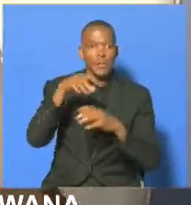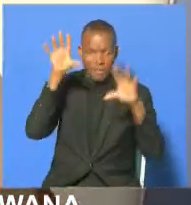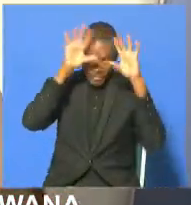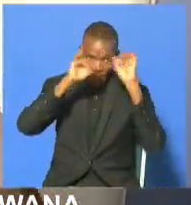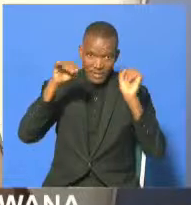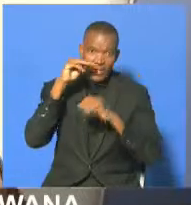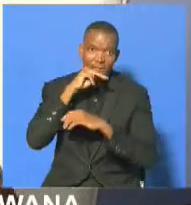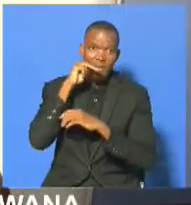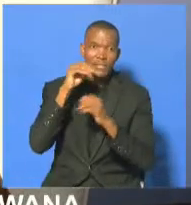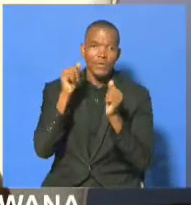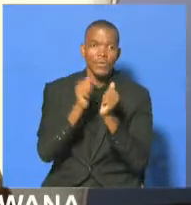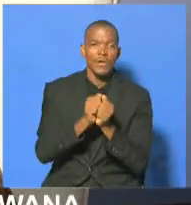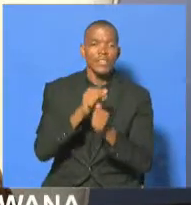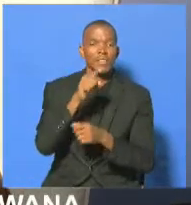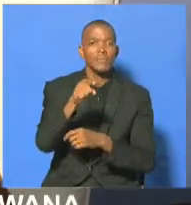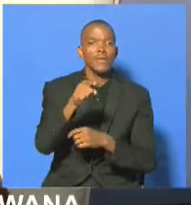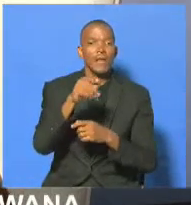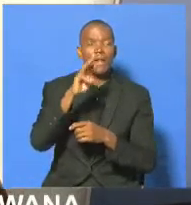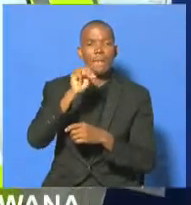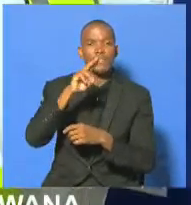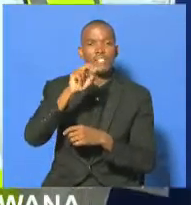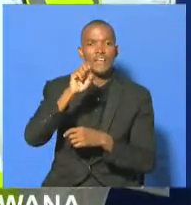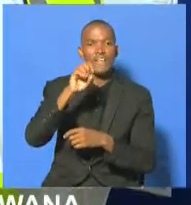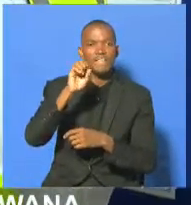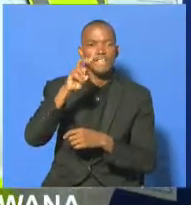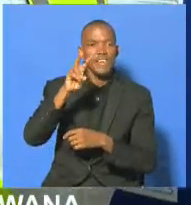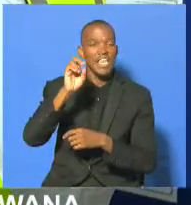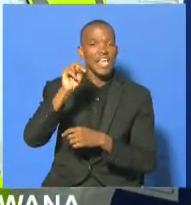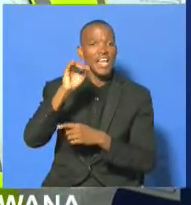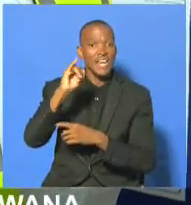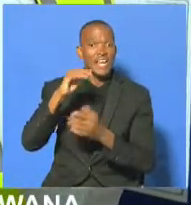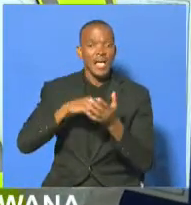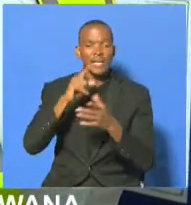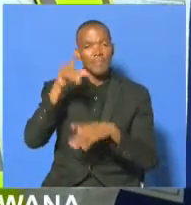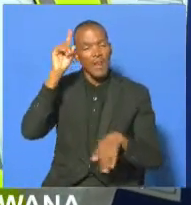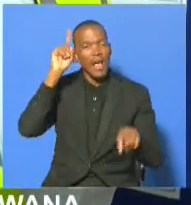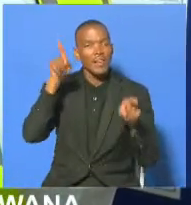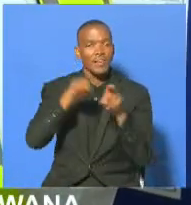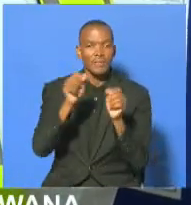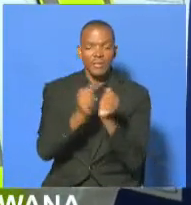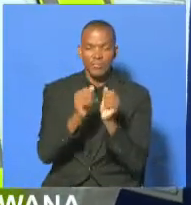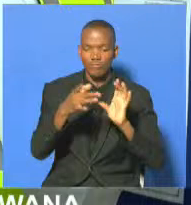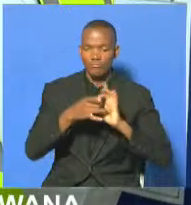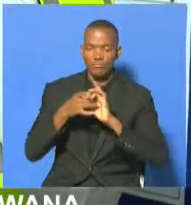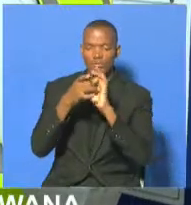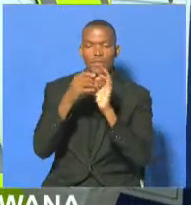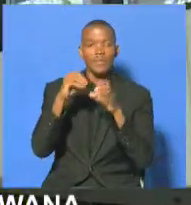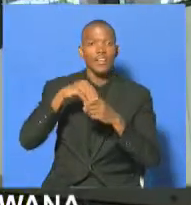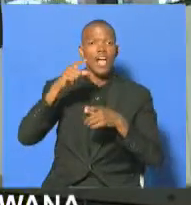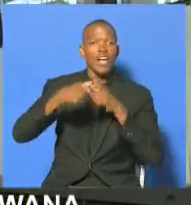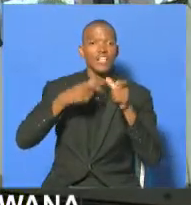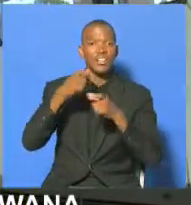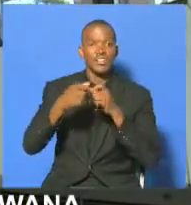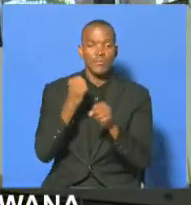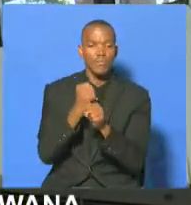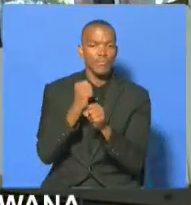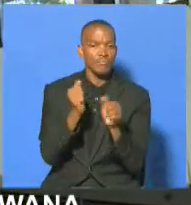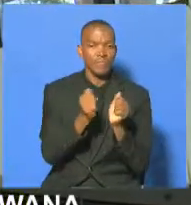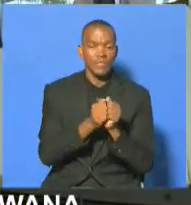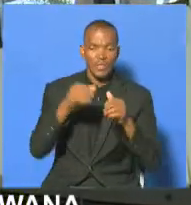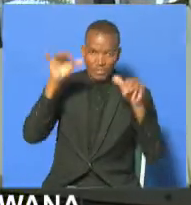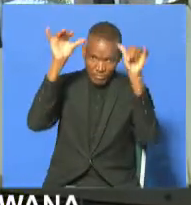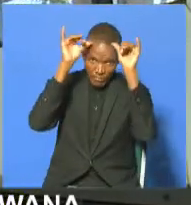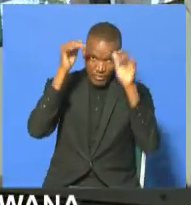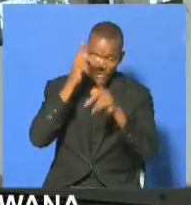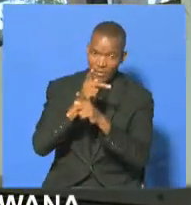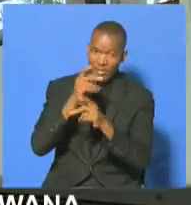Mokgweetsi Masisi and General Yoweri Museveni agreed on strengthening bilateral collaborations in agriculture, particularly cattle breeding